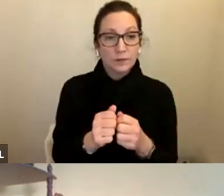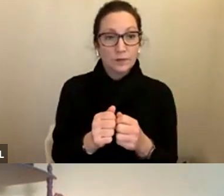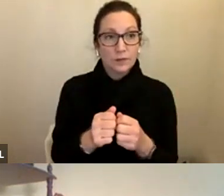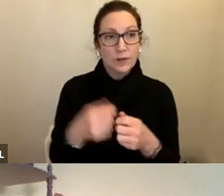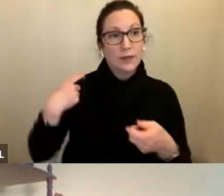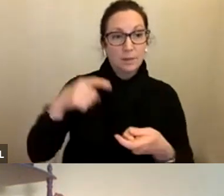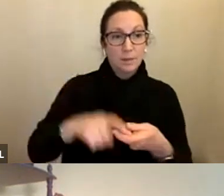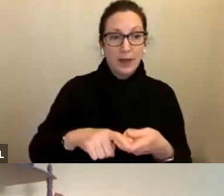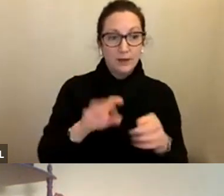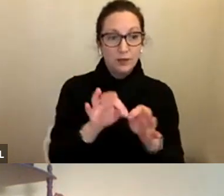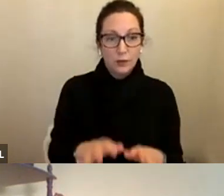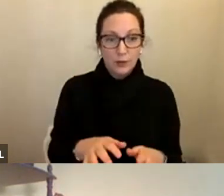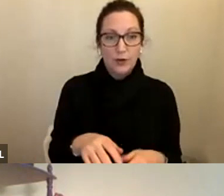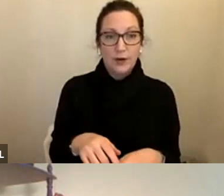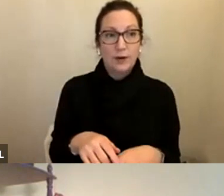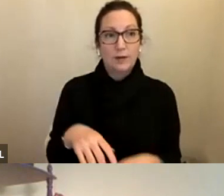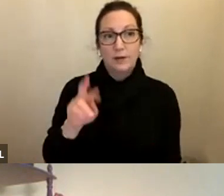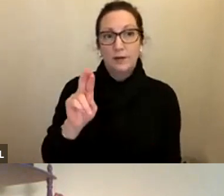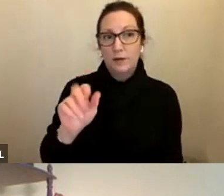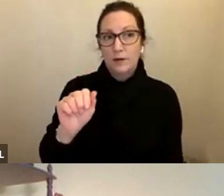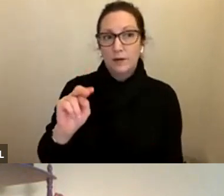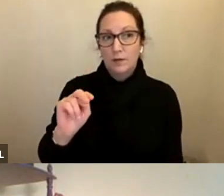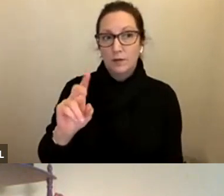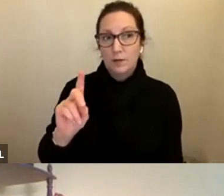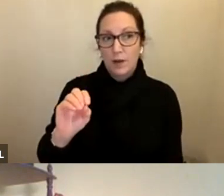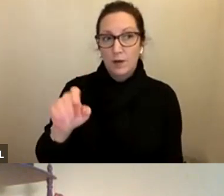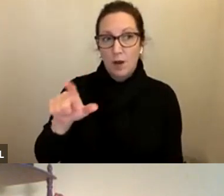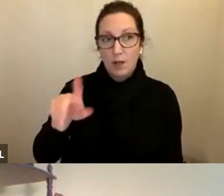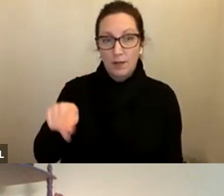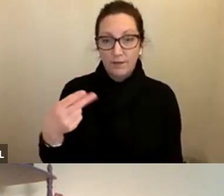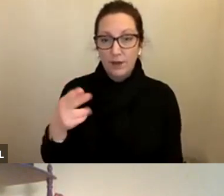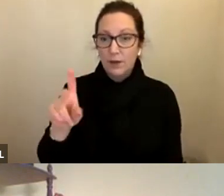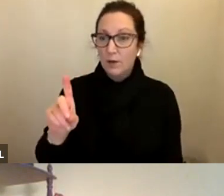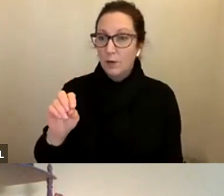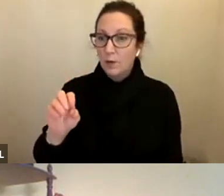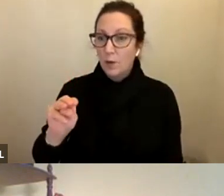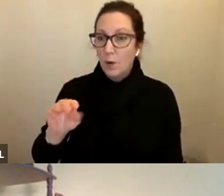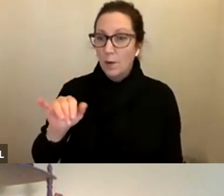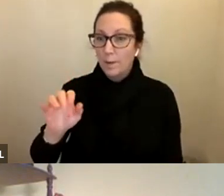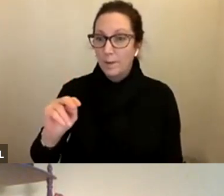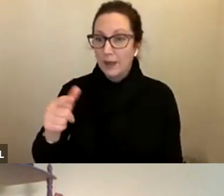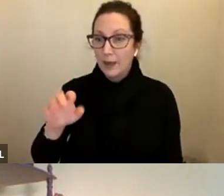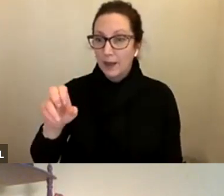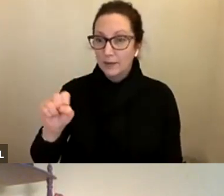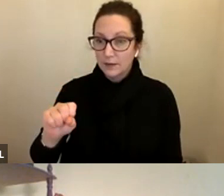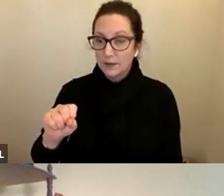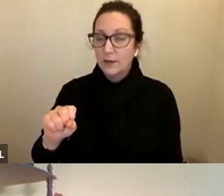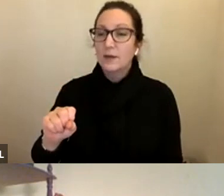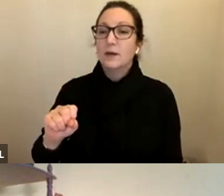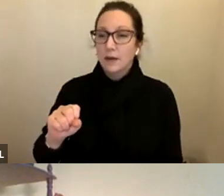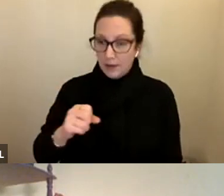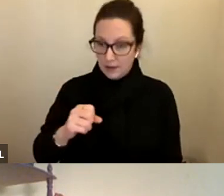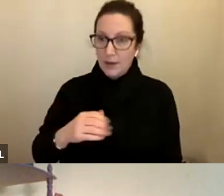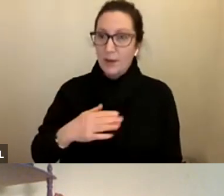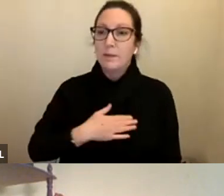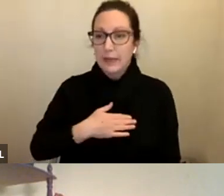Spanish interpreter this evening is Randolph Dominguez. Will you please invite our Spanish-speaking audience to switch their